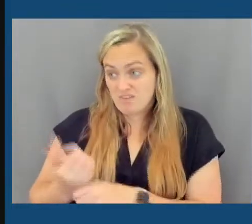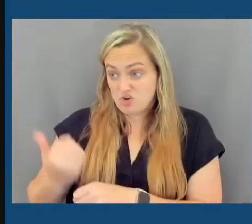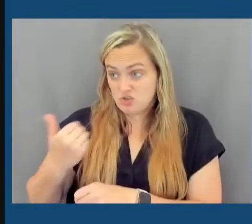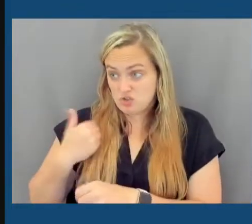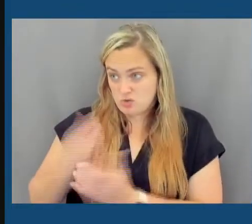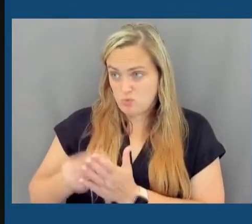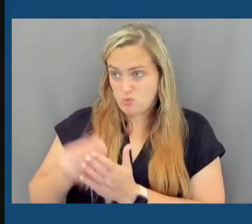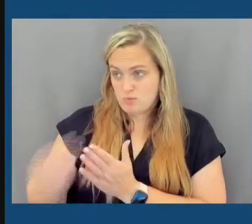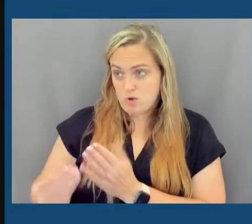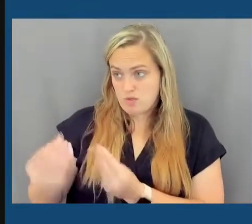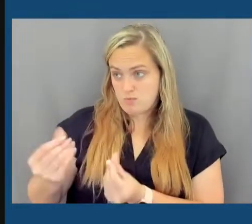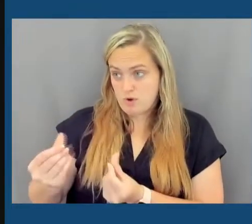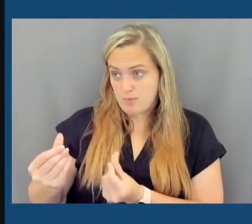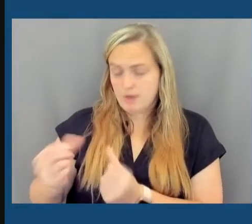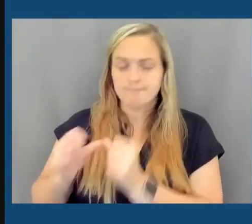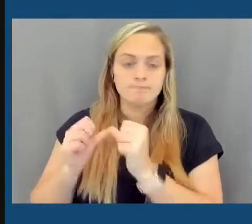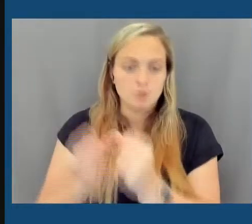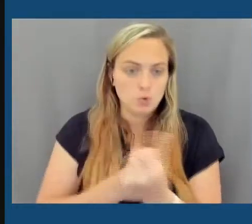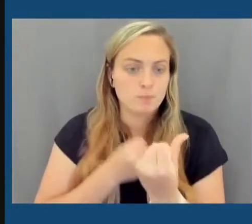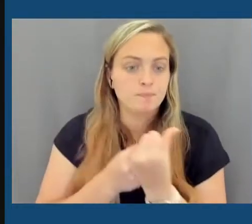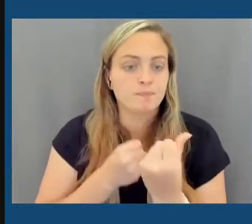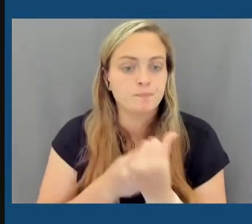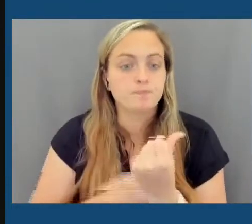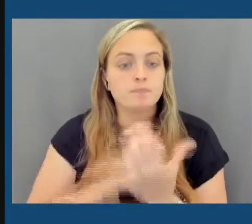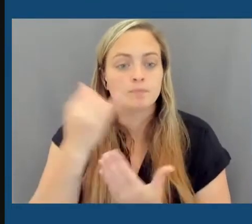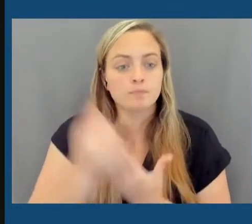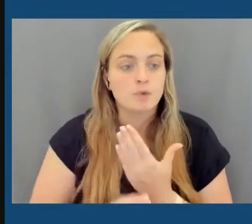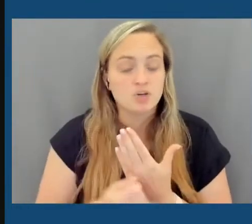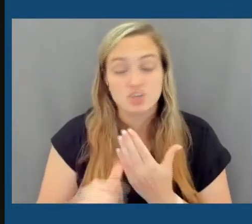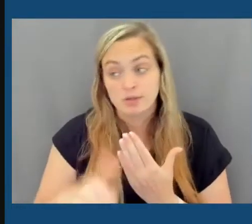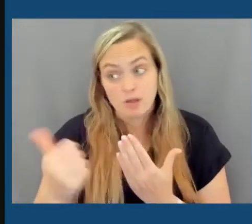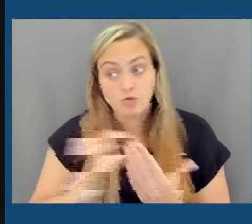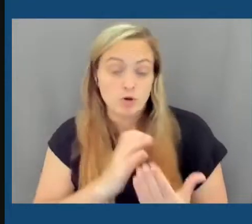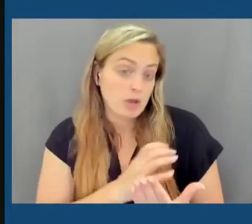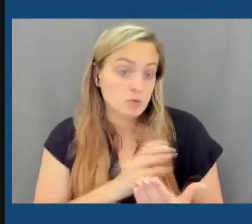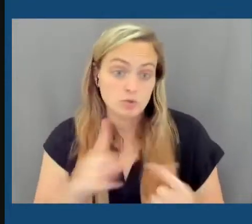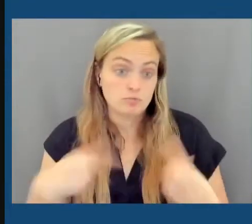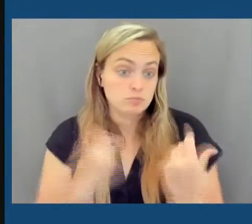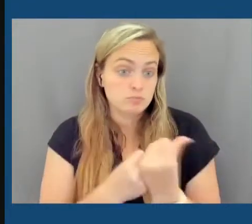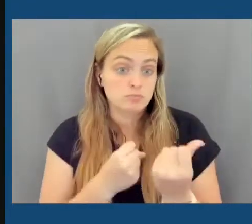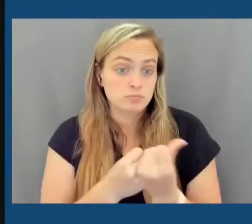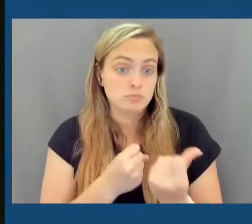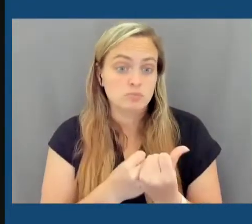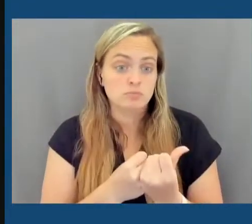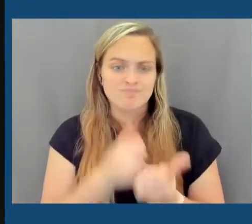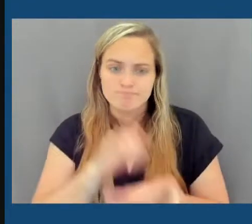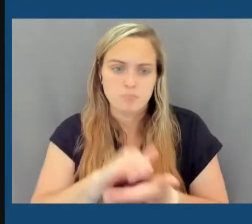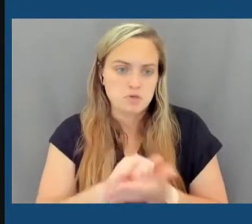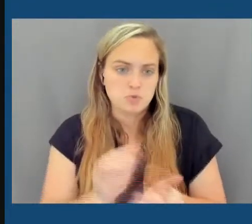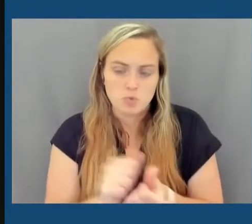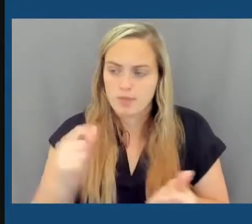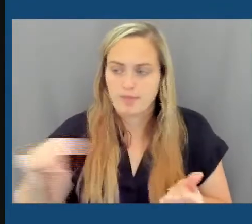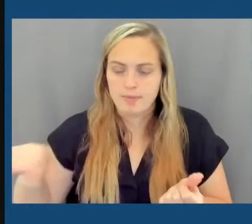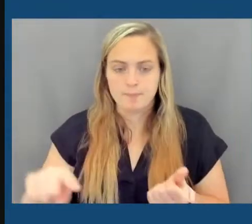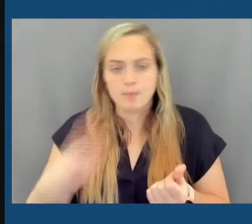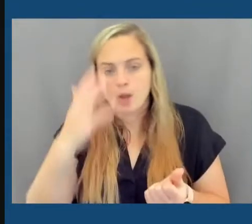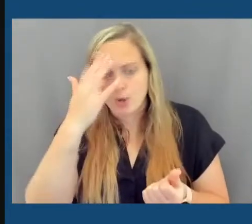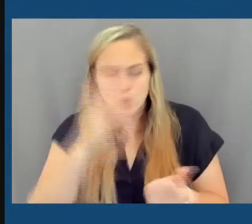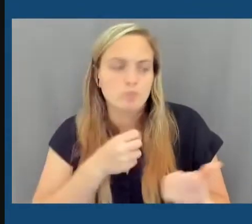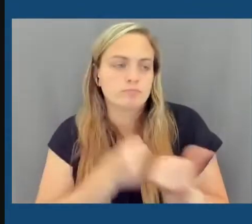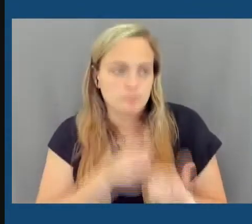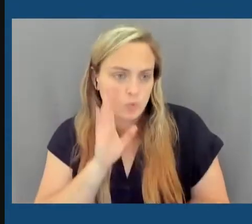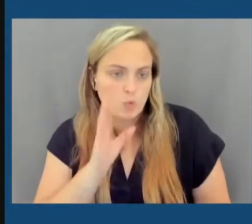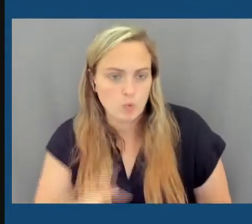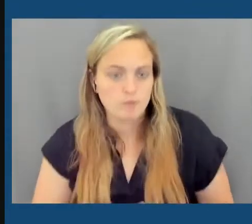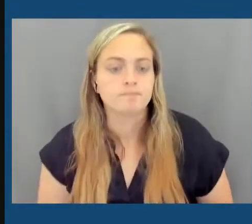property, and he has continued to be part of this project, as has the rest of the council, and we couldn't do it without them, but I knew that they were going to be here for us. Our